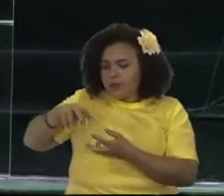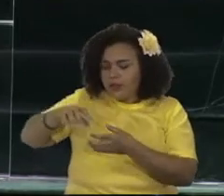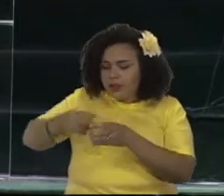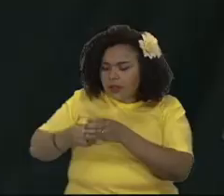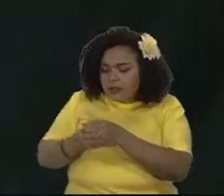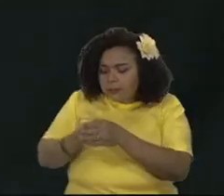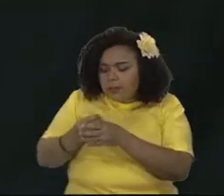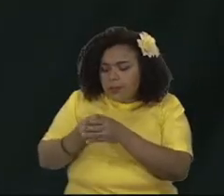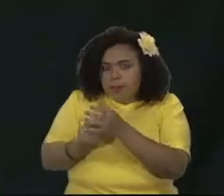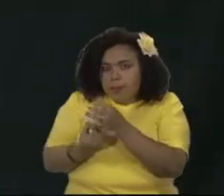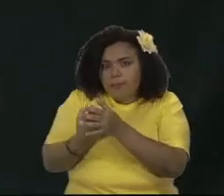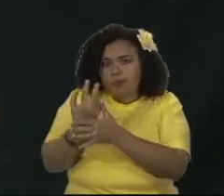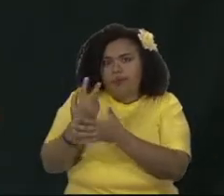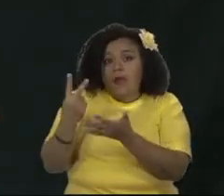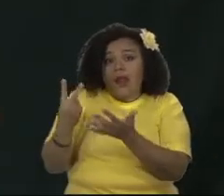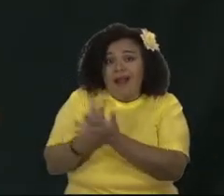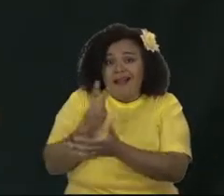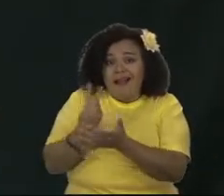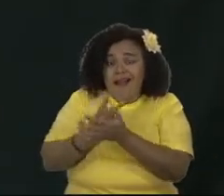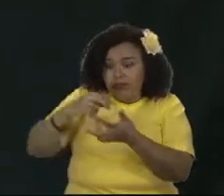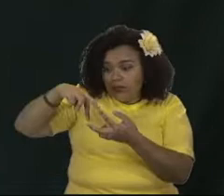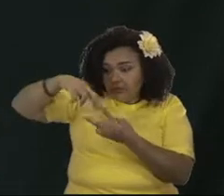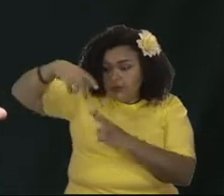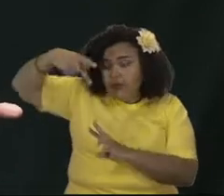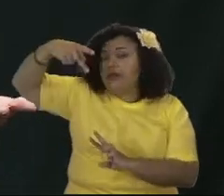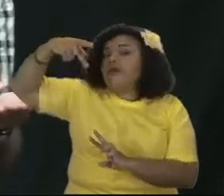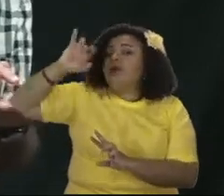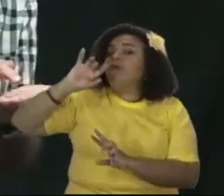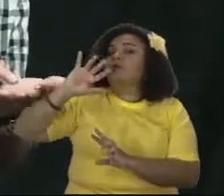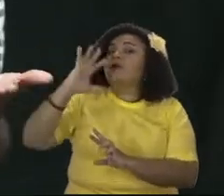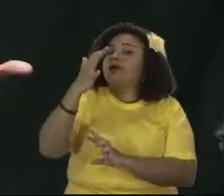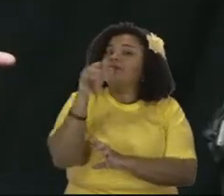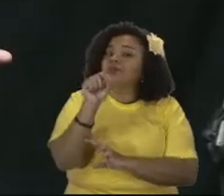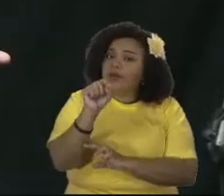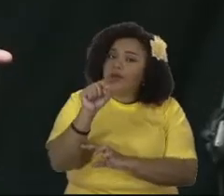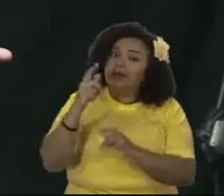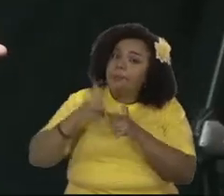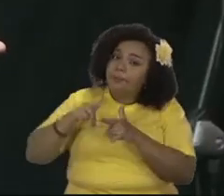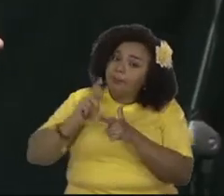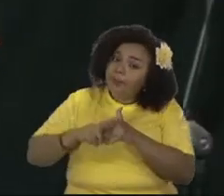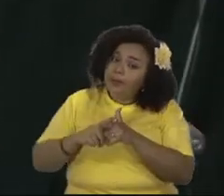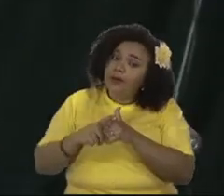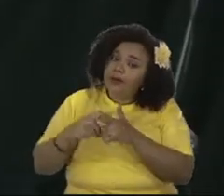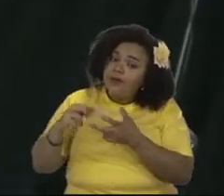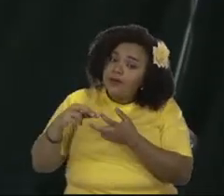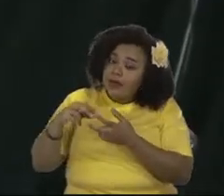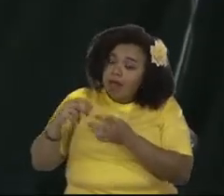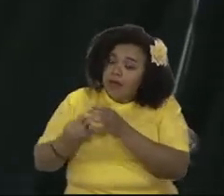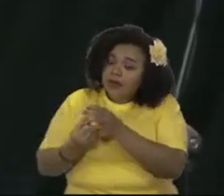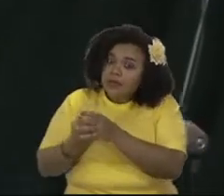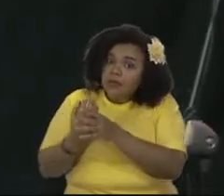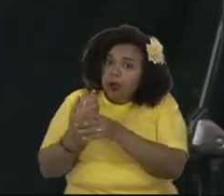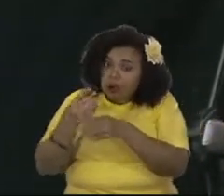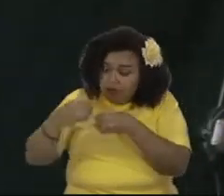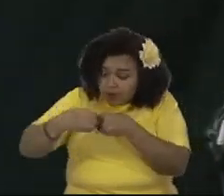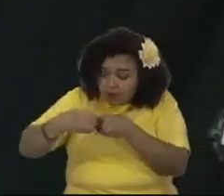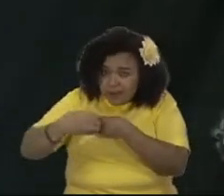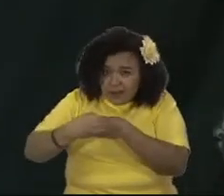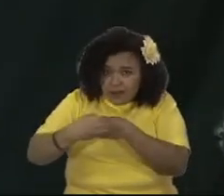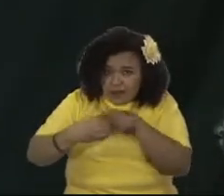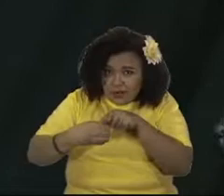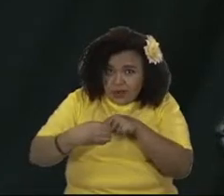body, there's two moments that it can happen in our body. And that new cell